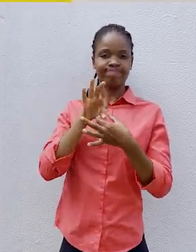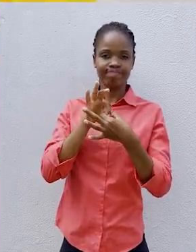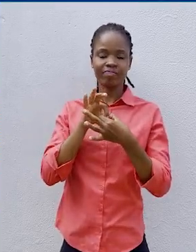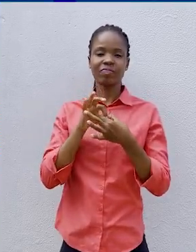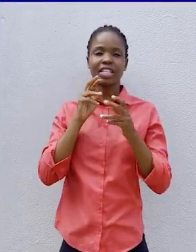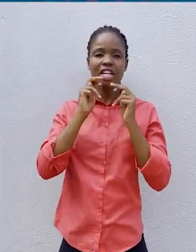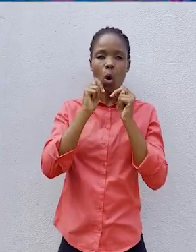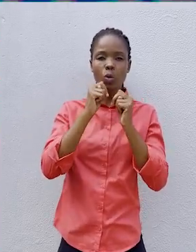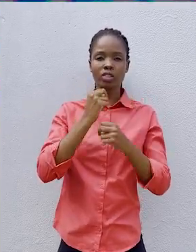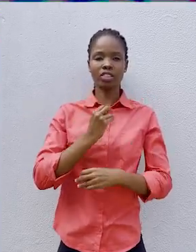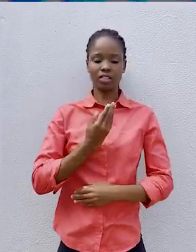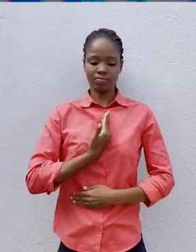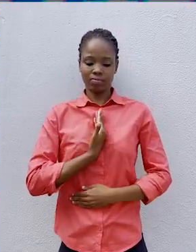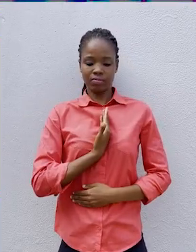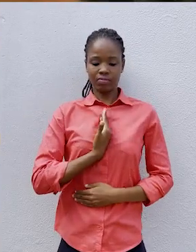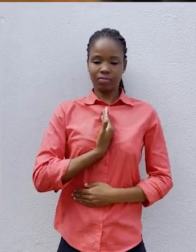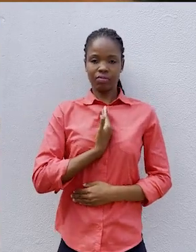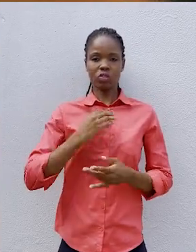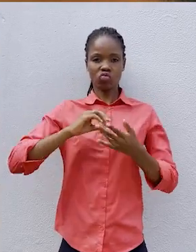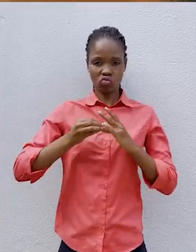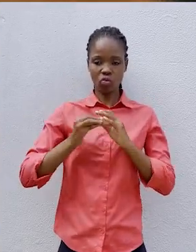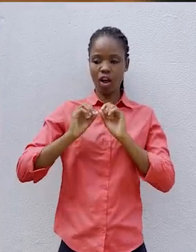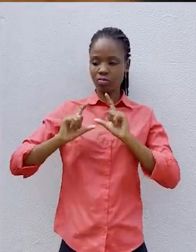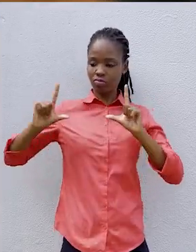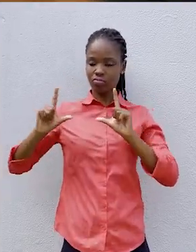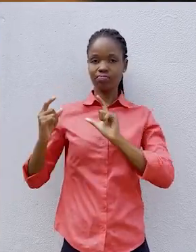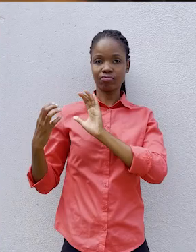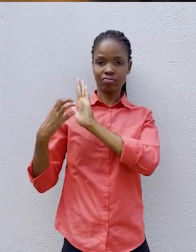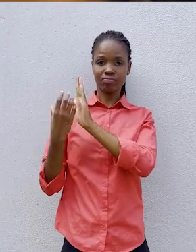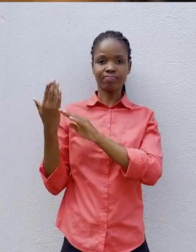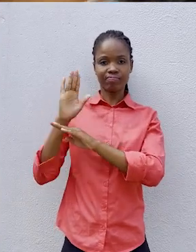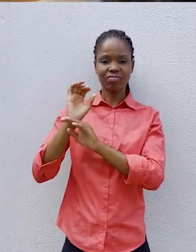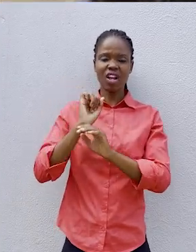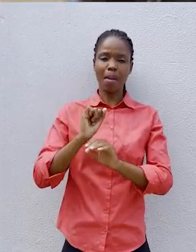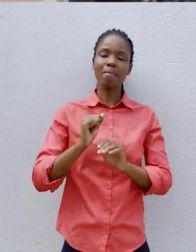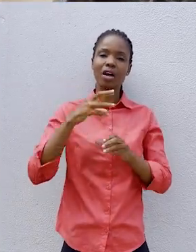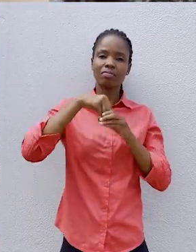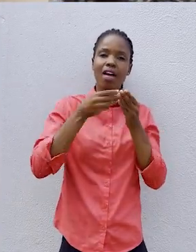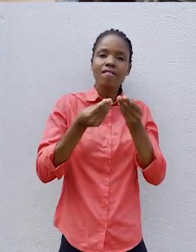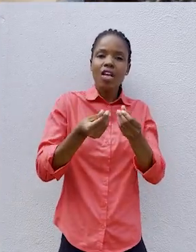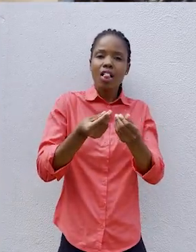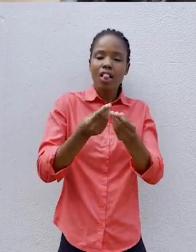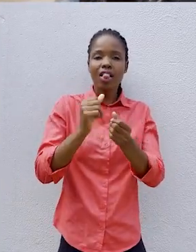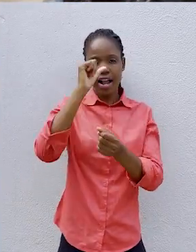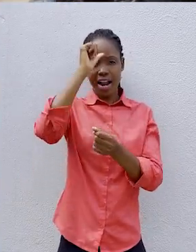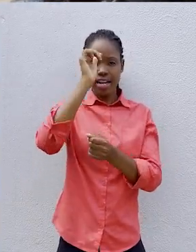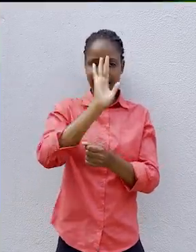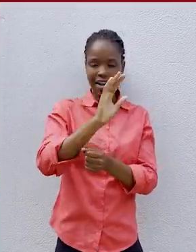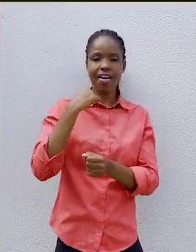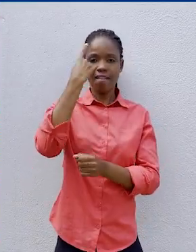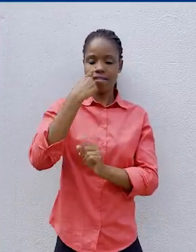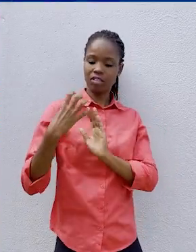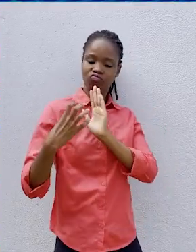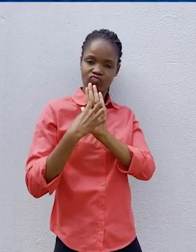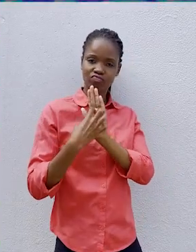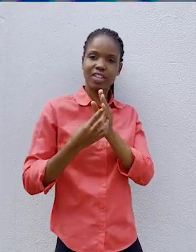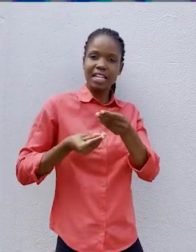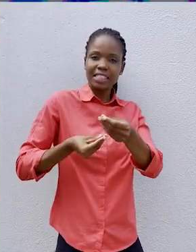belonging. So the patterns in the background come from Indian textiles, and then there's my face